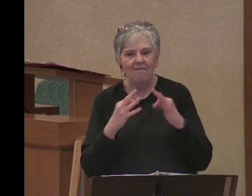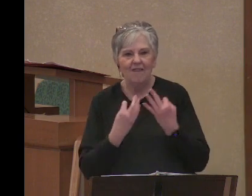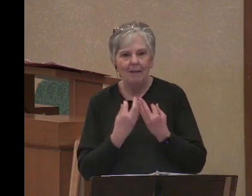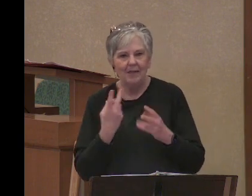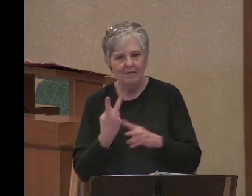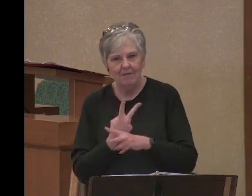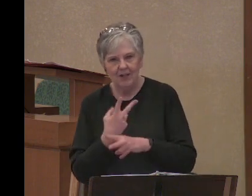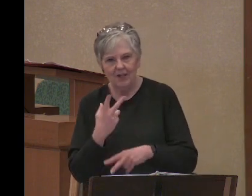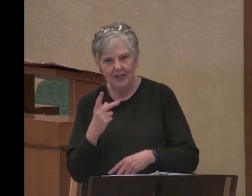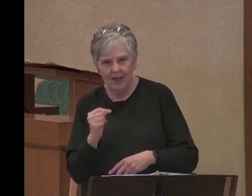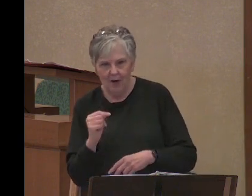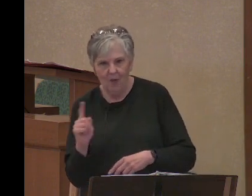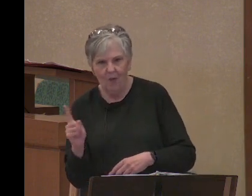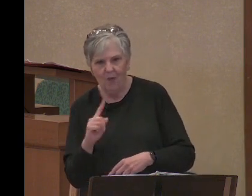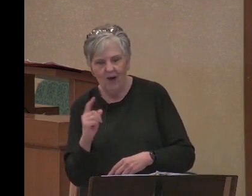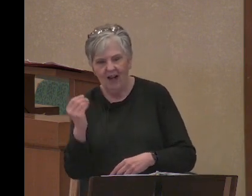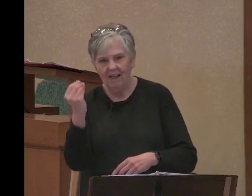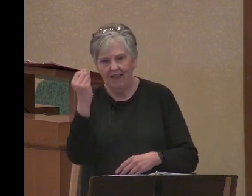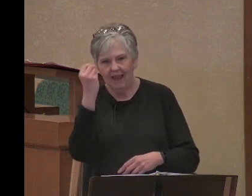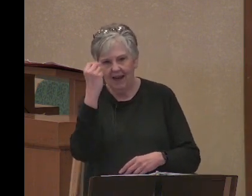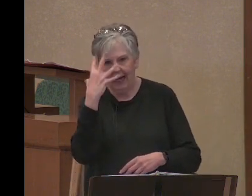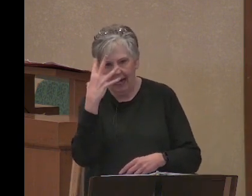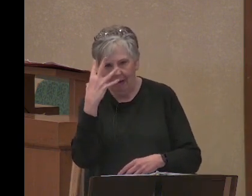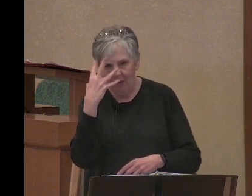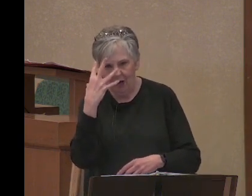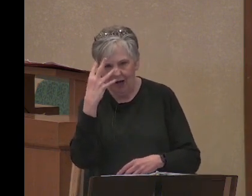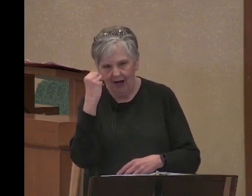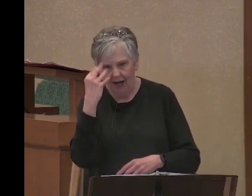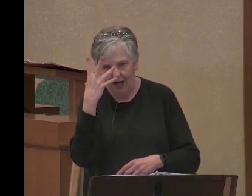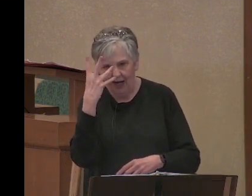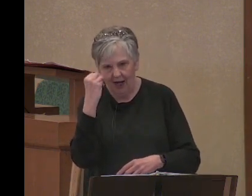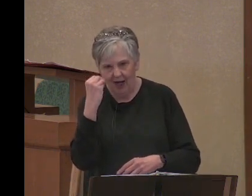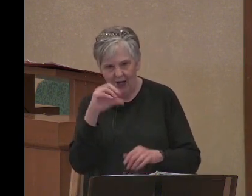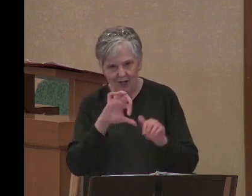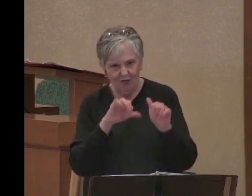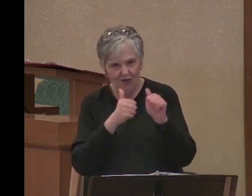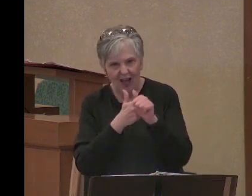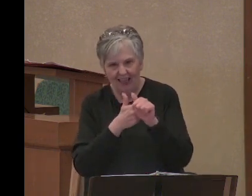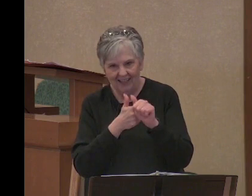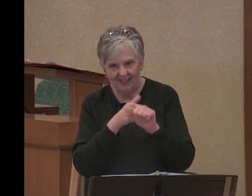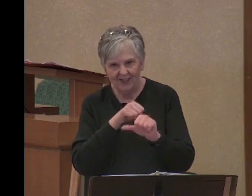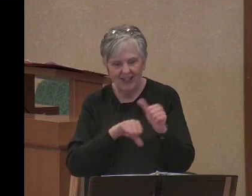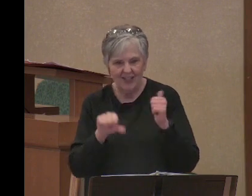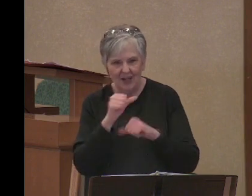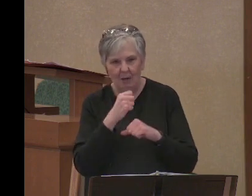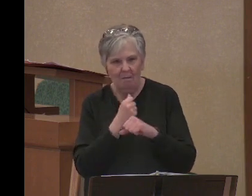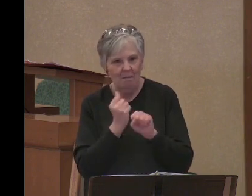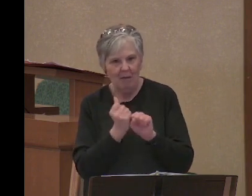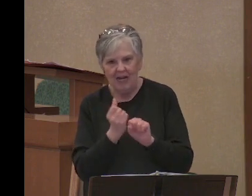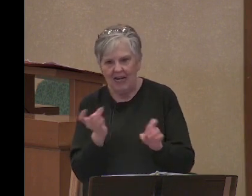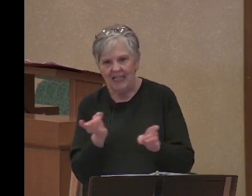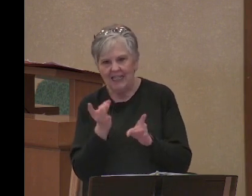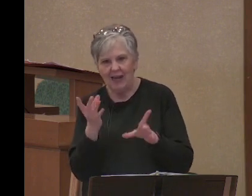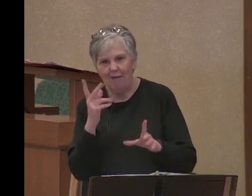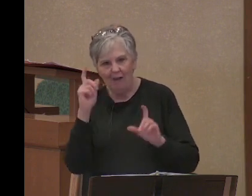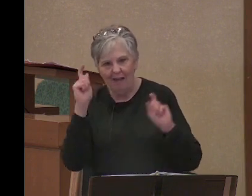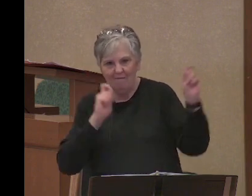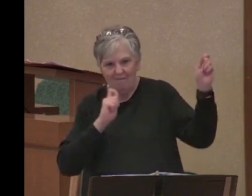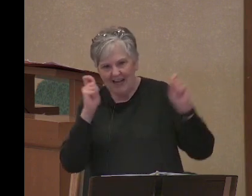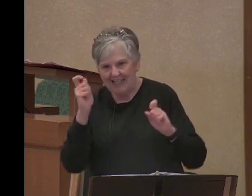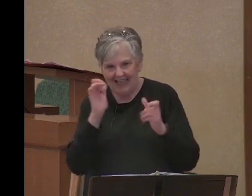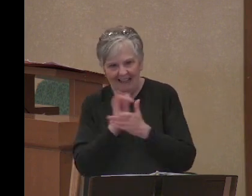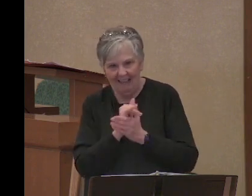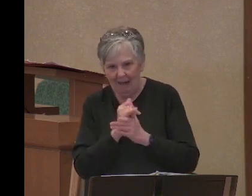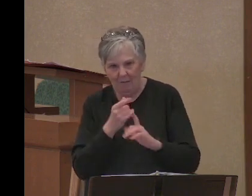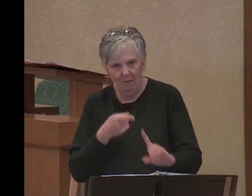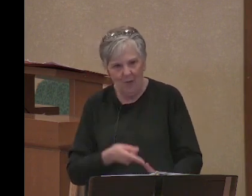out where the camera was located, and we challenged each other to make the most terrified face at that point